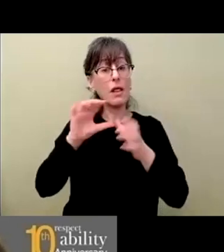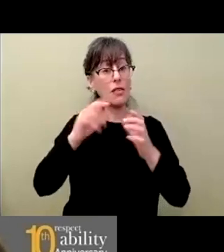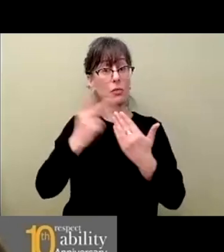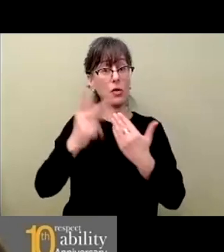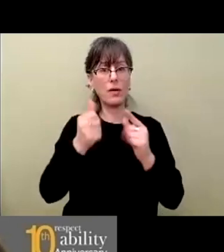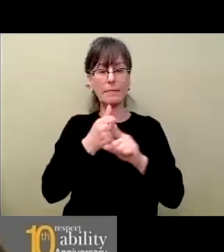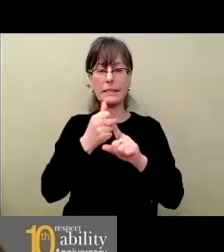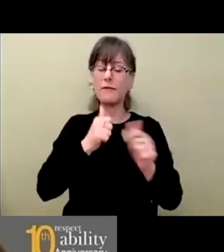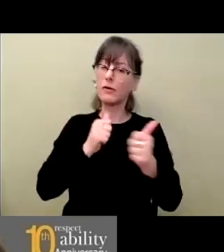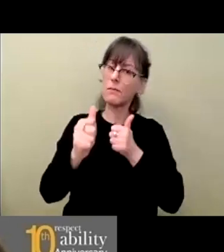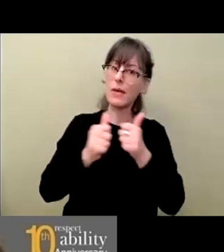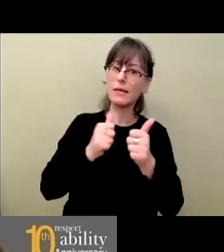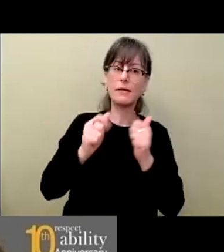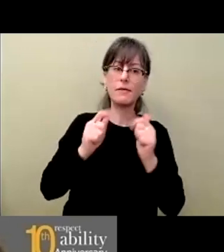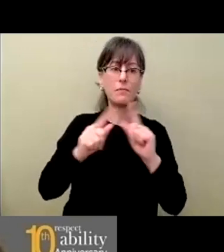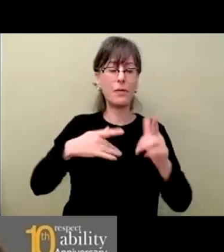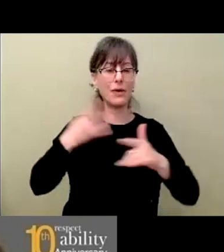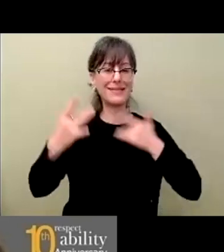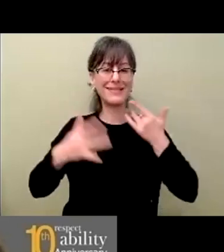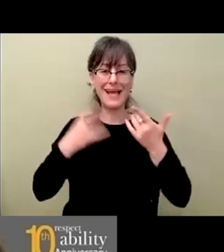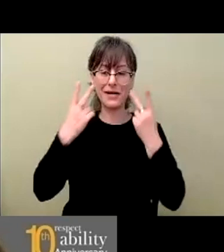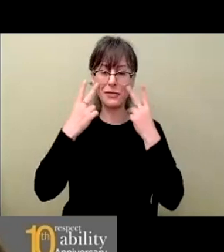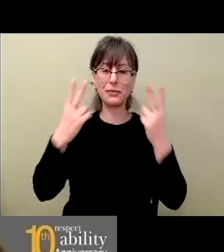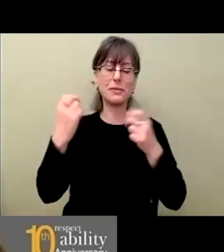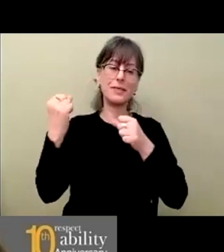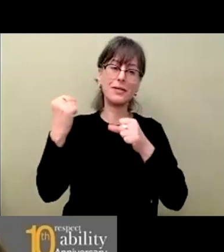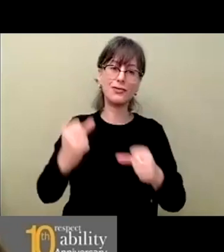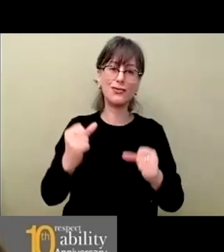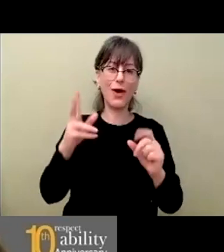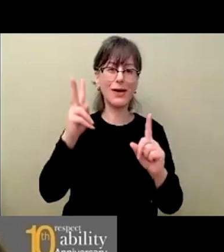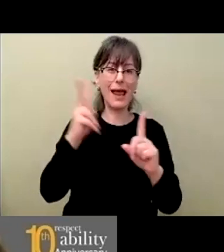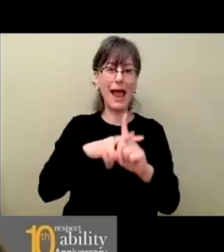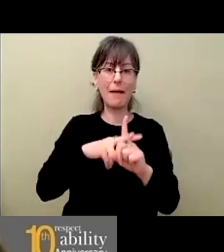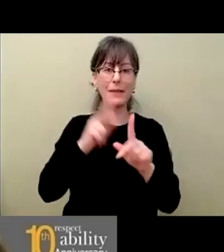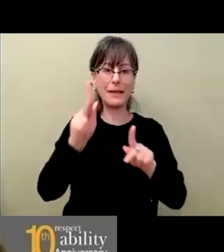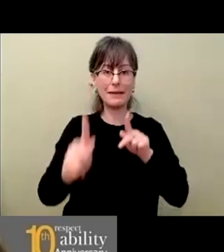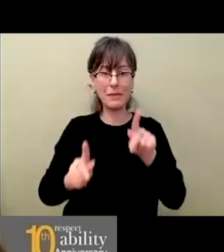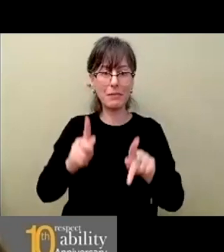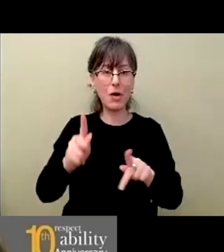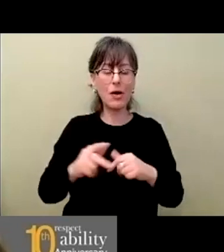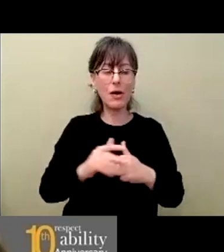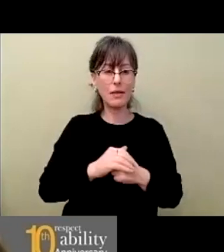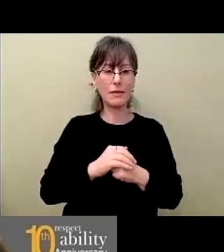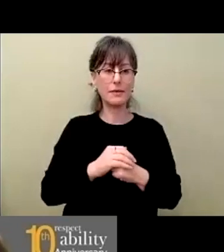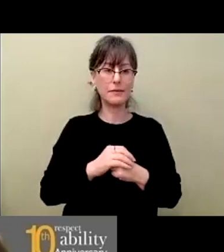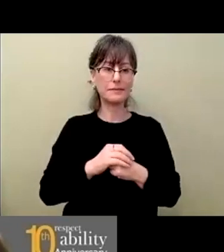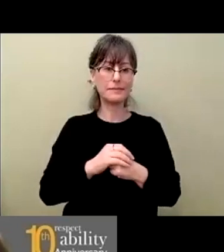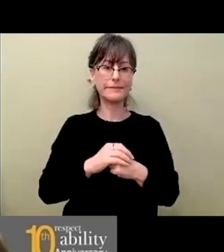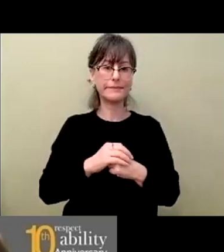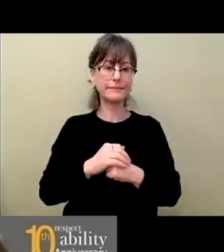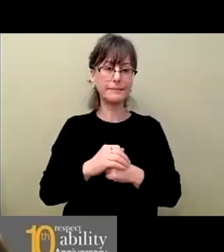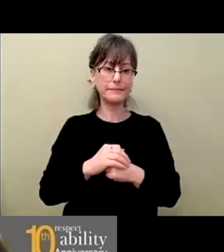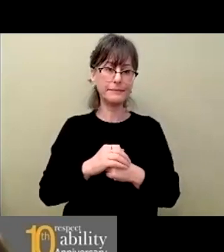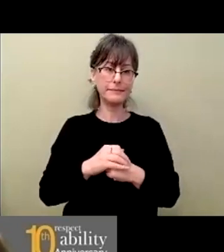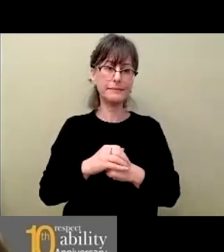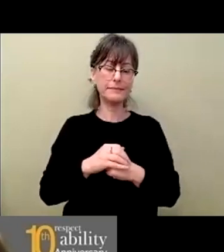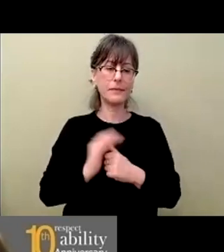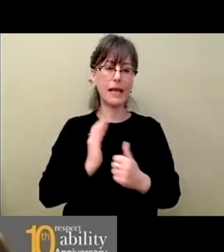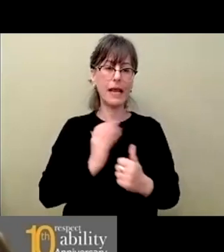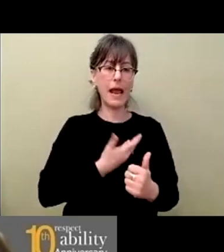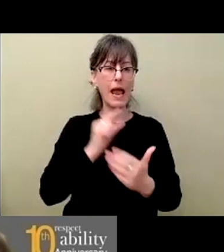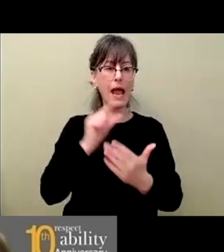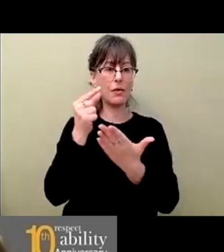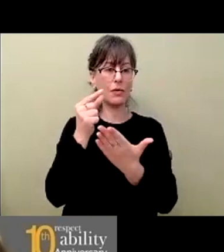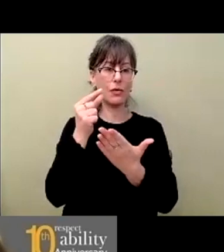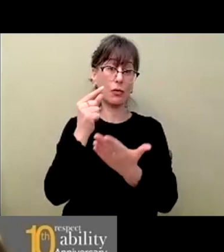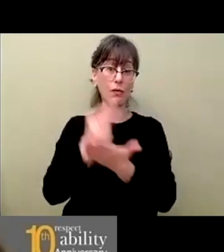always excited to receive strong applications. And our graduates of our